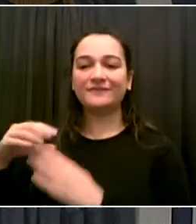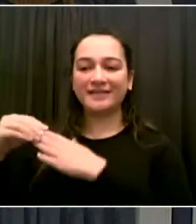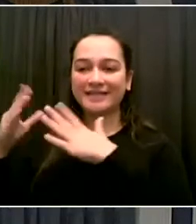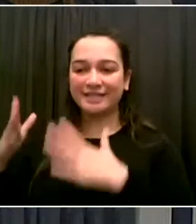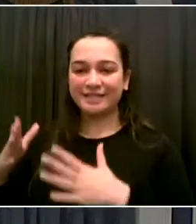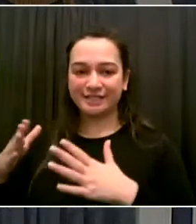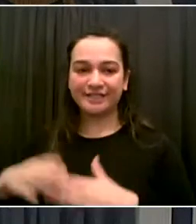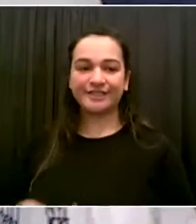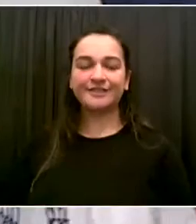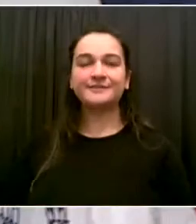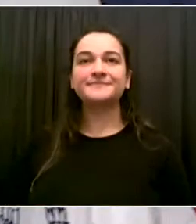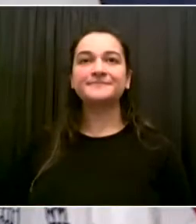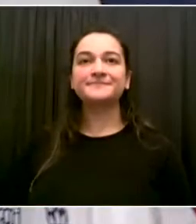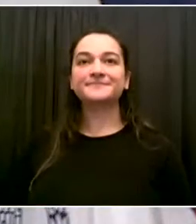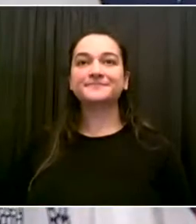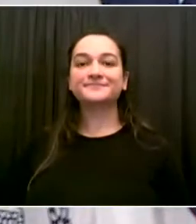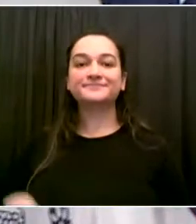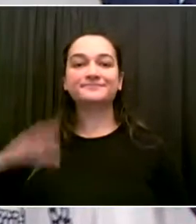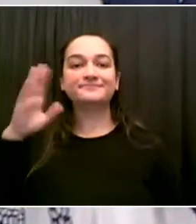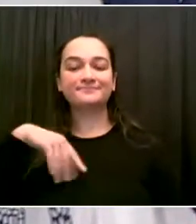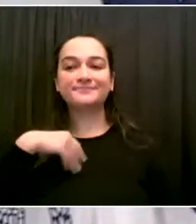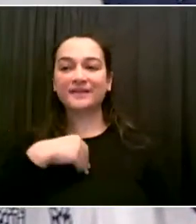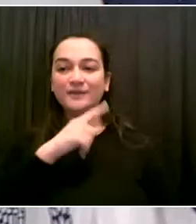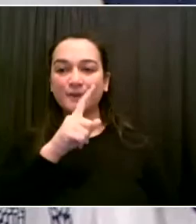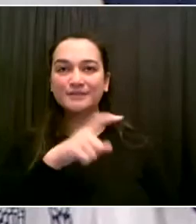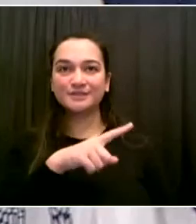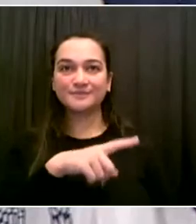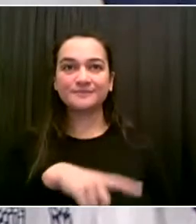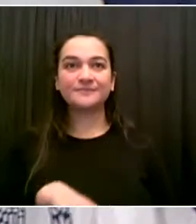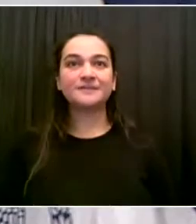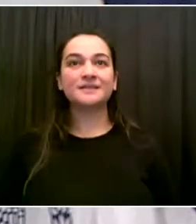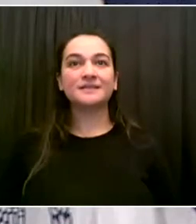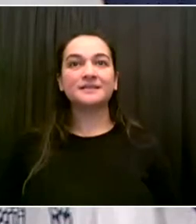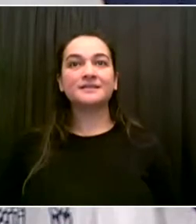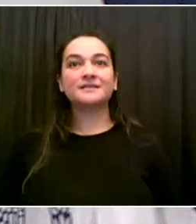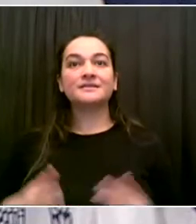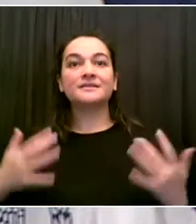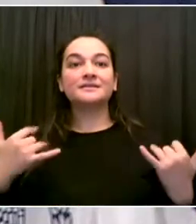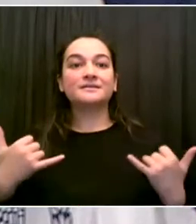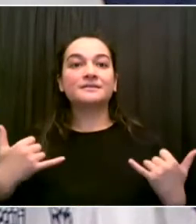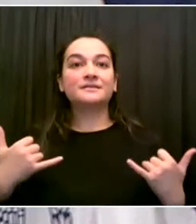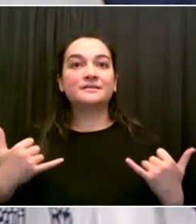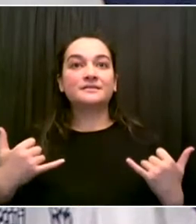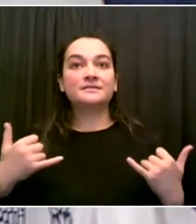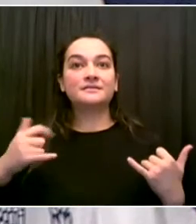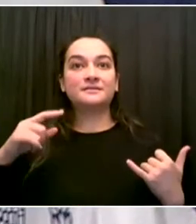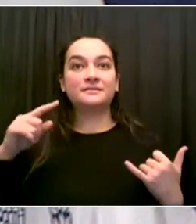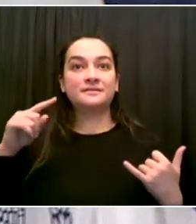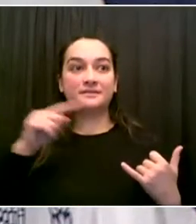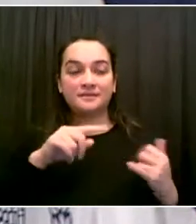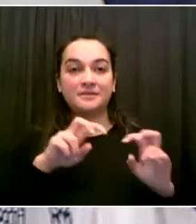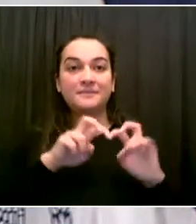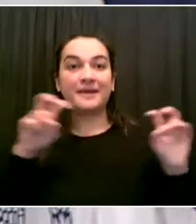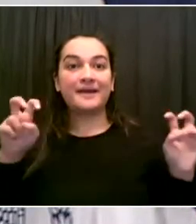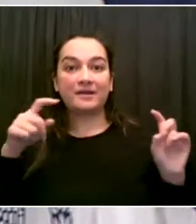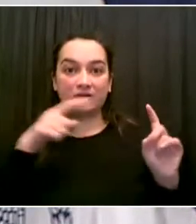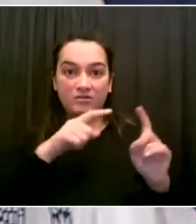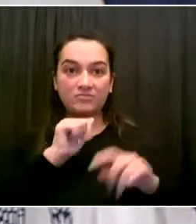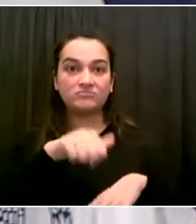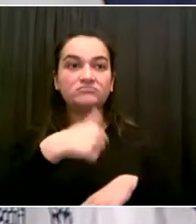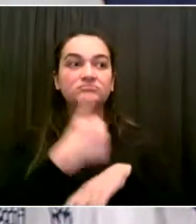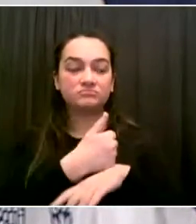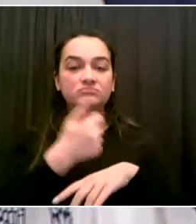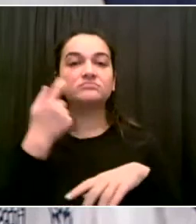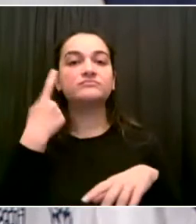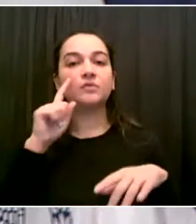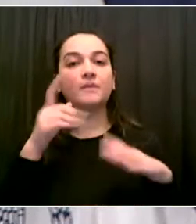Today, there was a panel of nationally recognized experts on public health who surfaced the notion you had a while